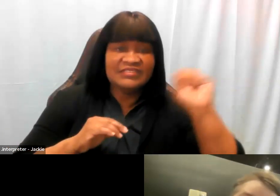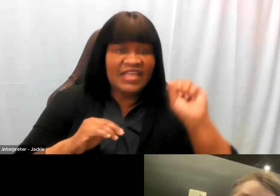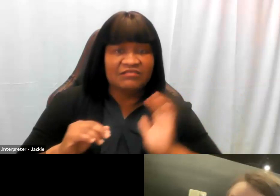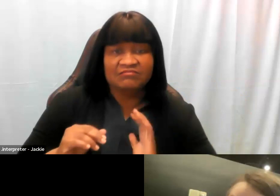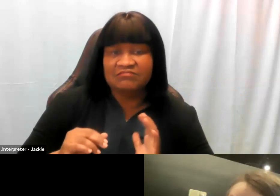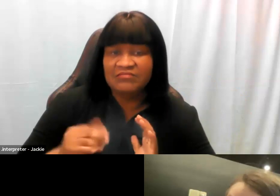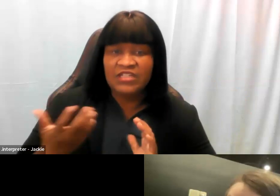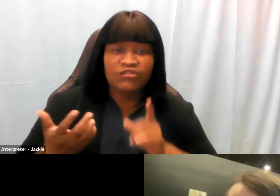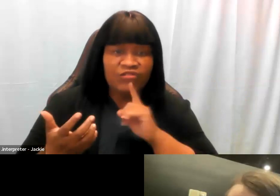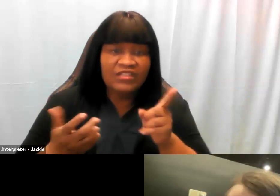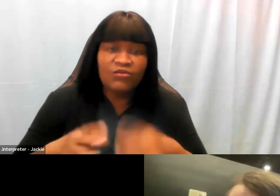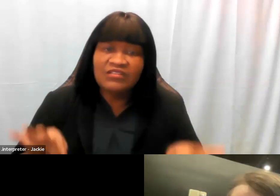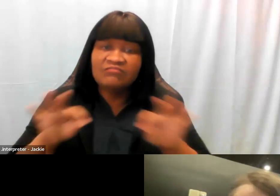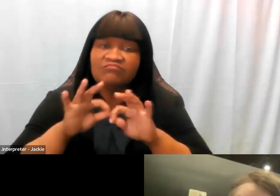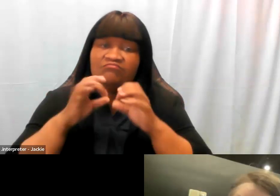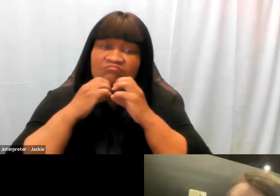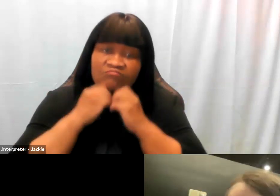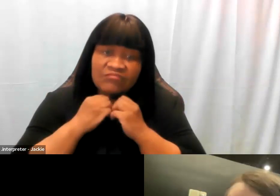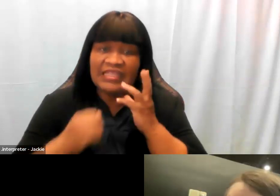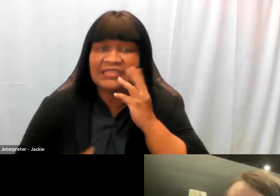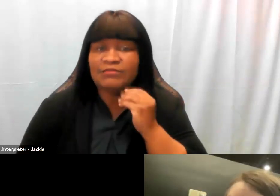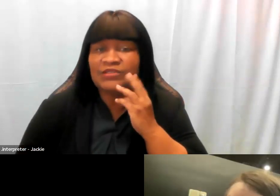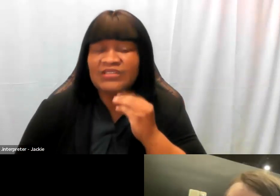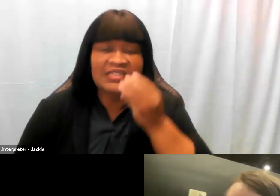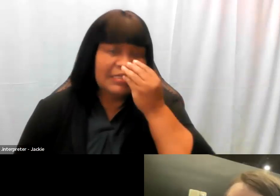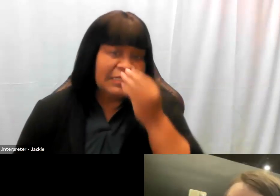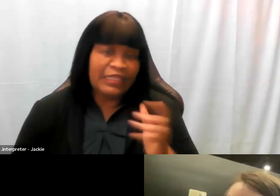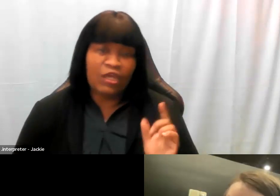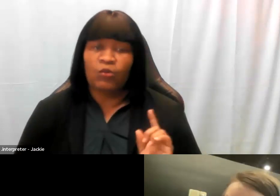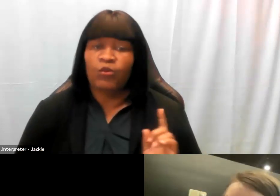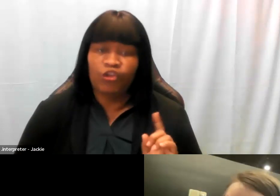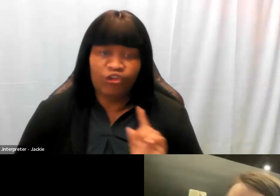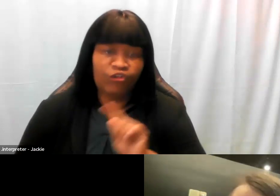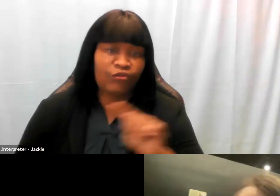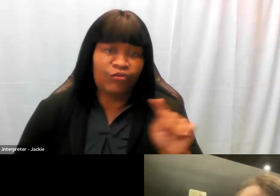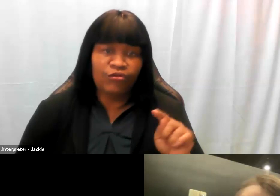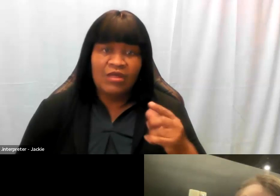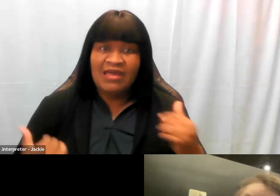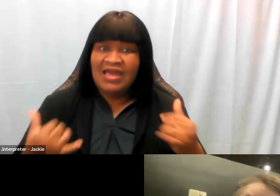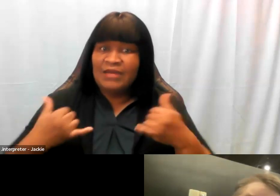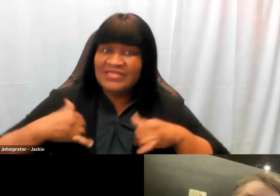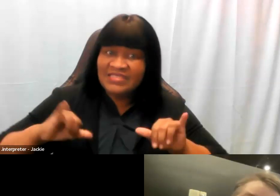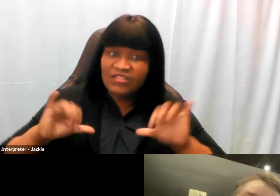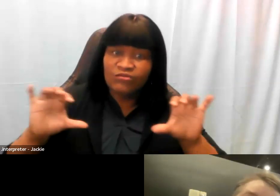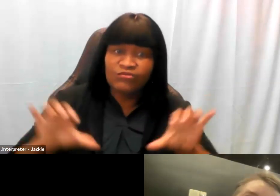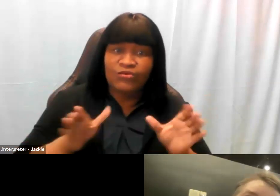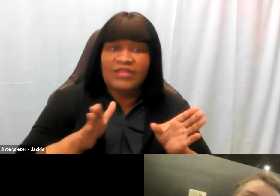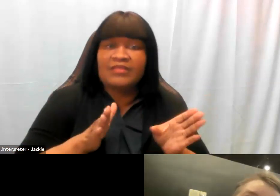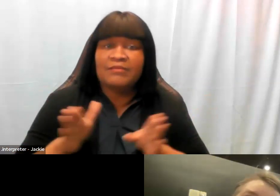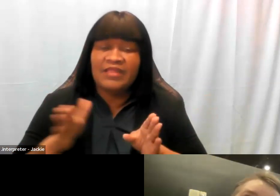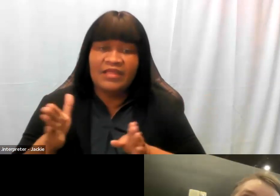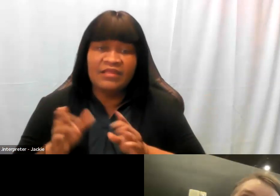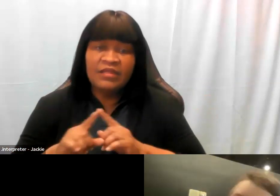this actually being a valuable experience, so he didn't care where it was. At this point, like I'm still doing the planning, but I